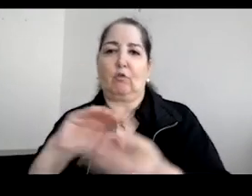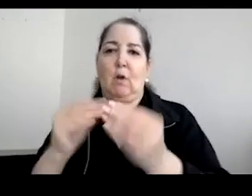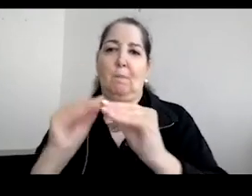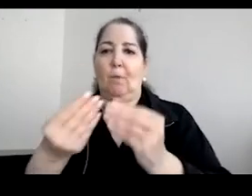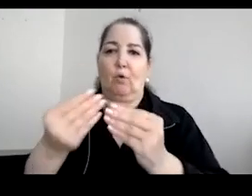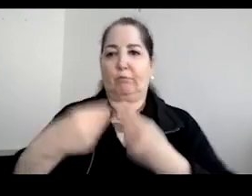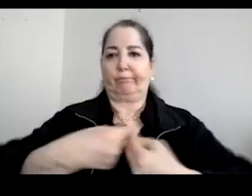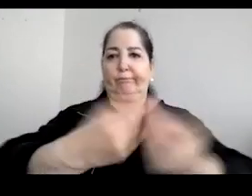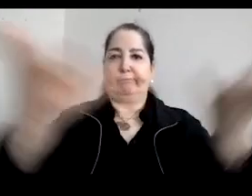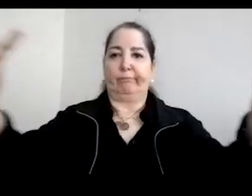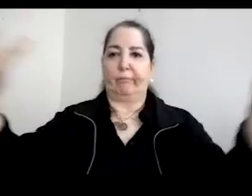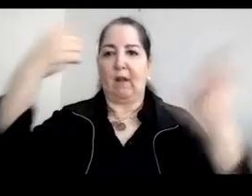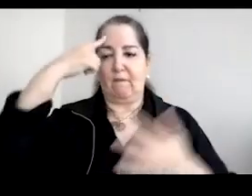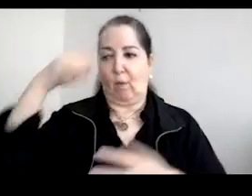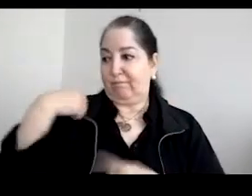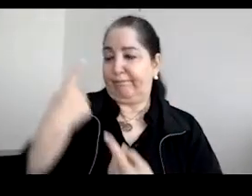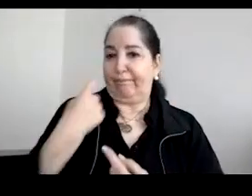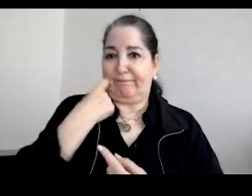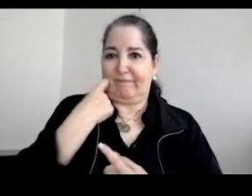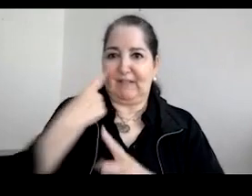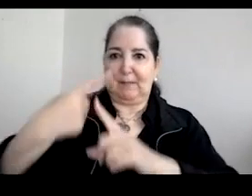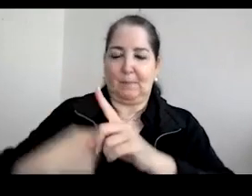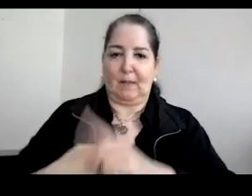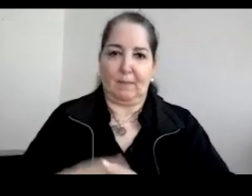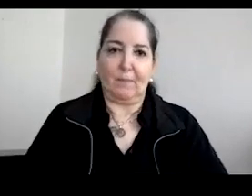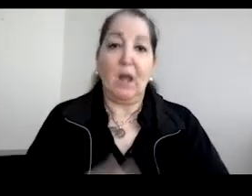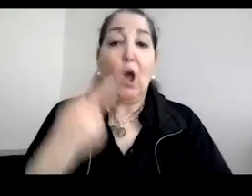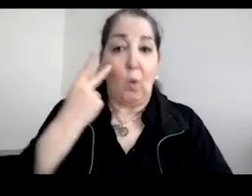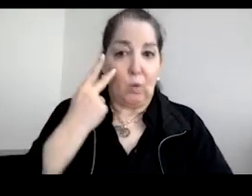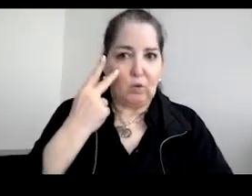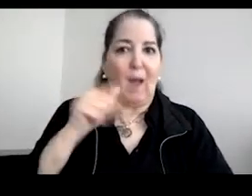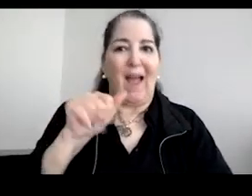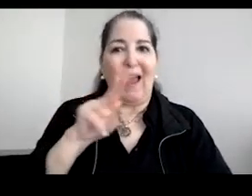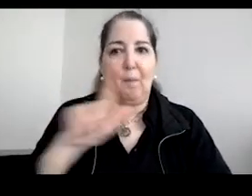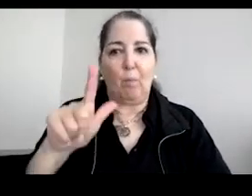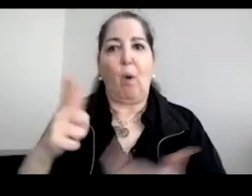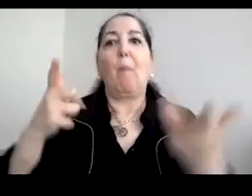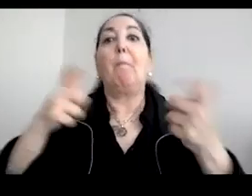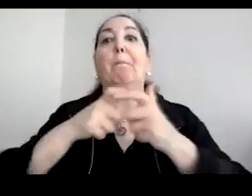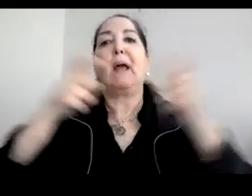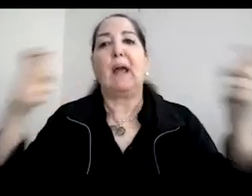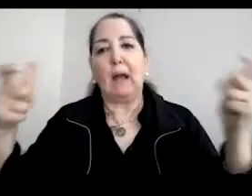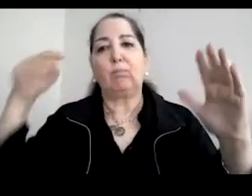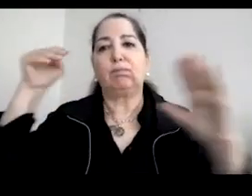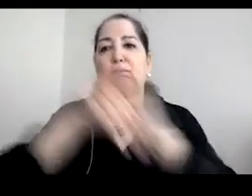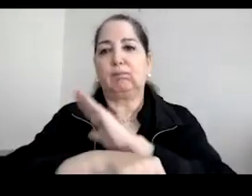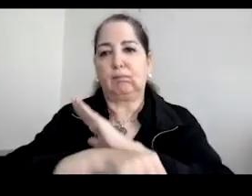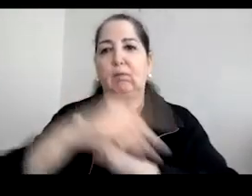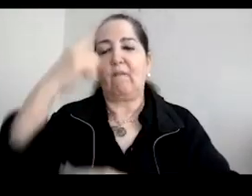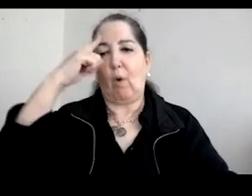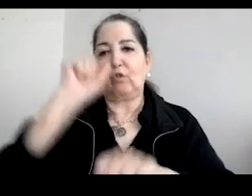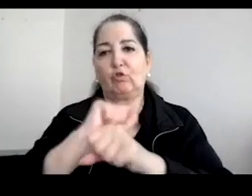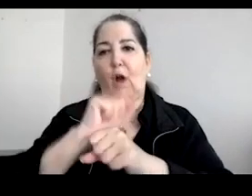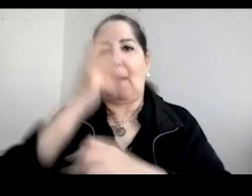last month. So we saw in April, we had the massive kind of job loss of over 20 million jobs.